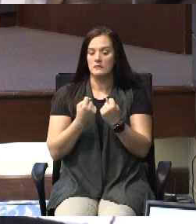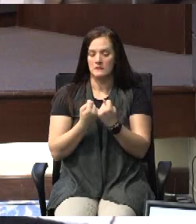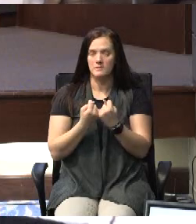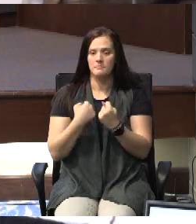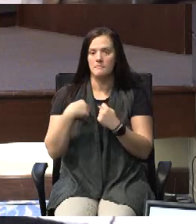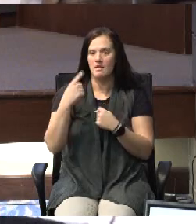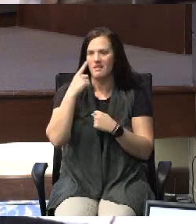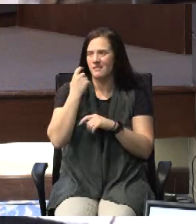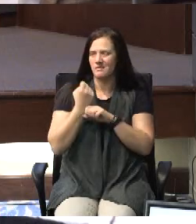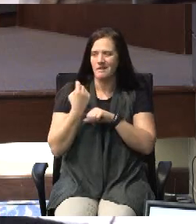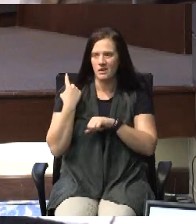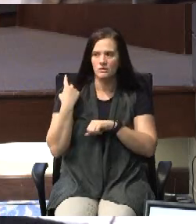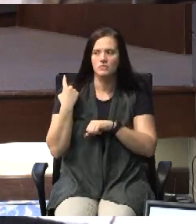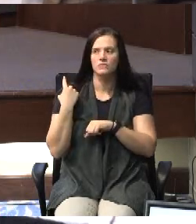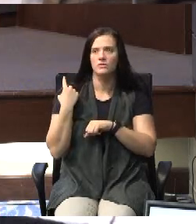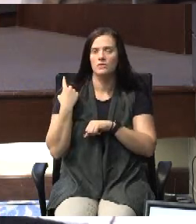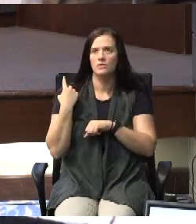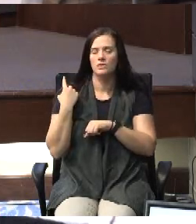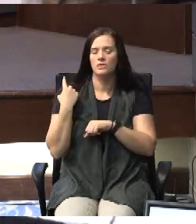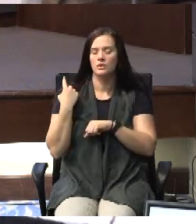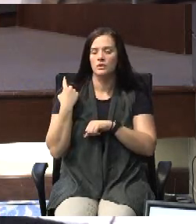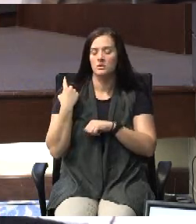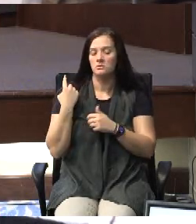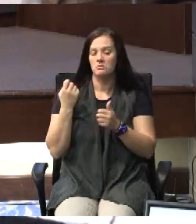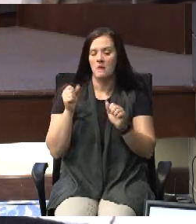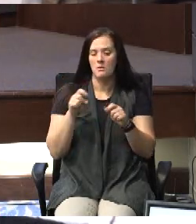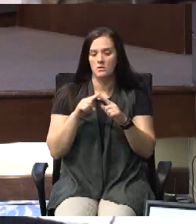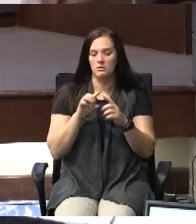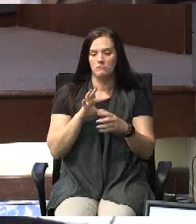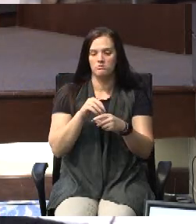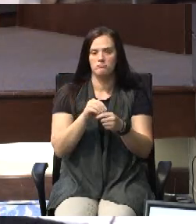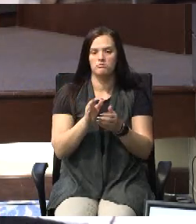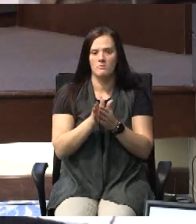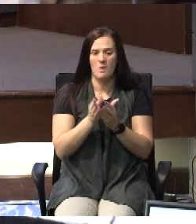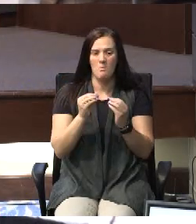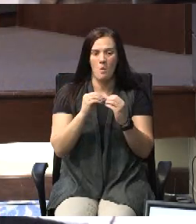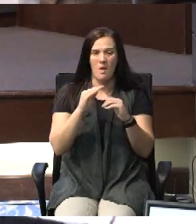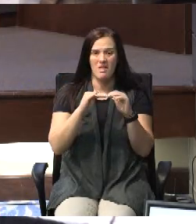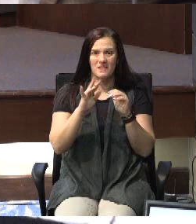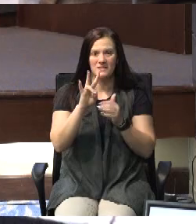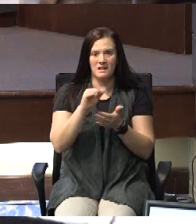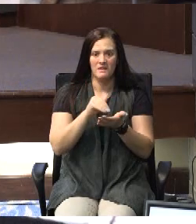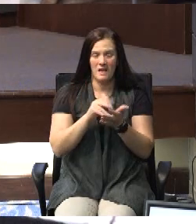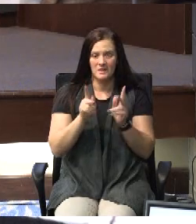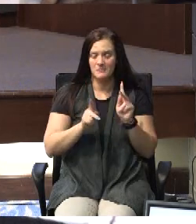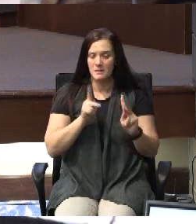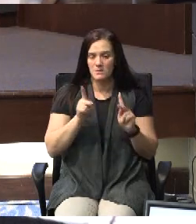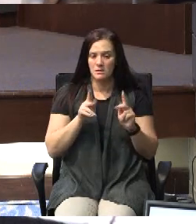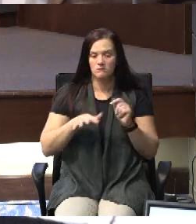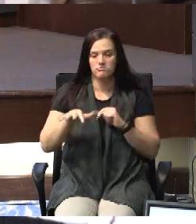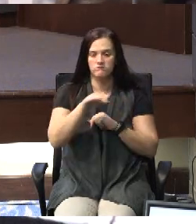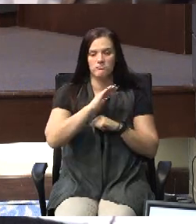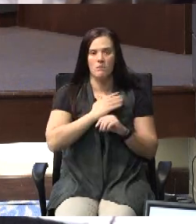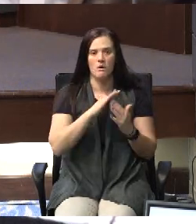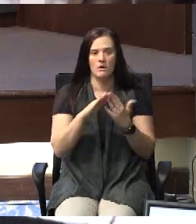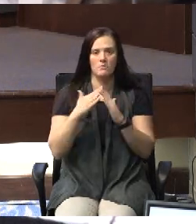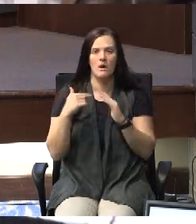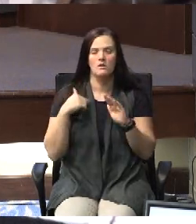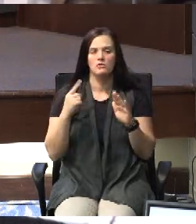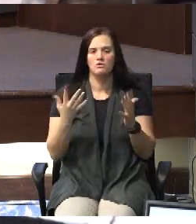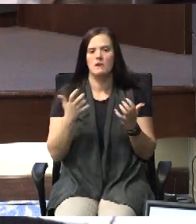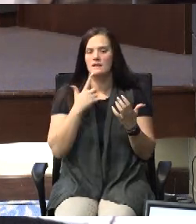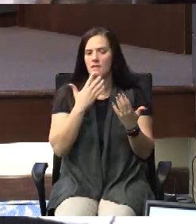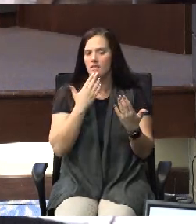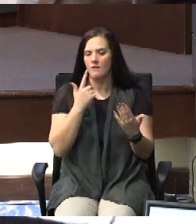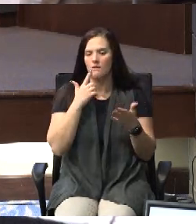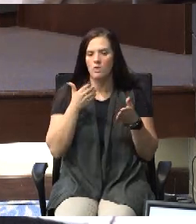I think last year, got to engage with more than 7,000 people around our community, and I just want to